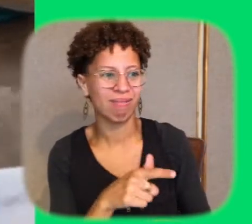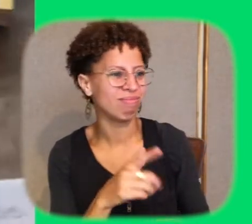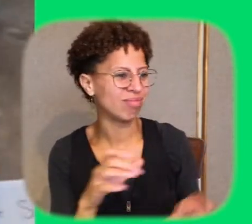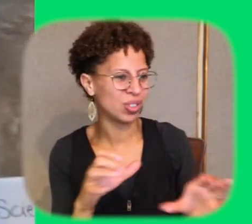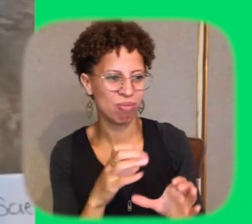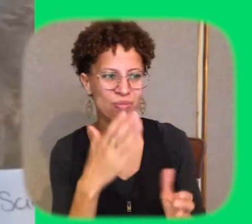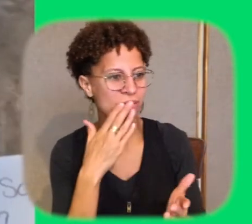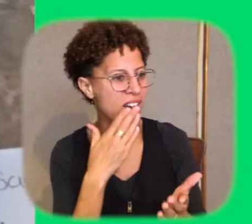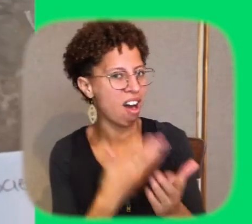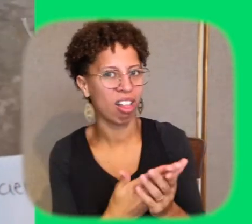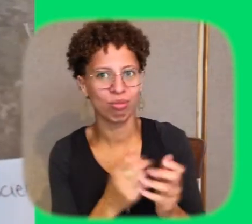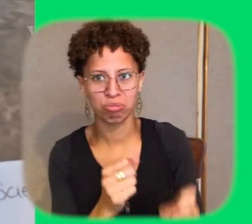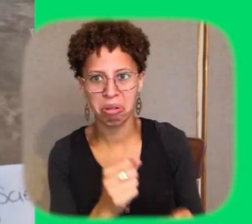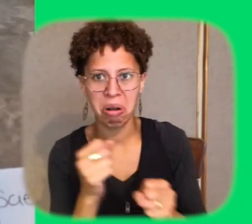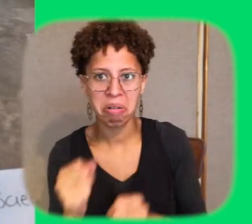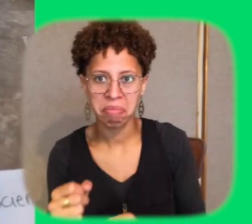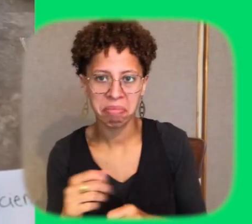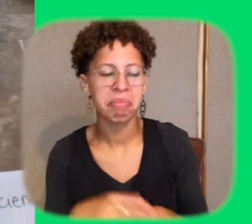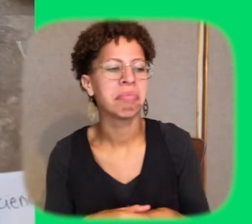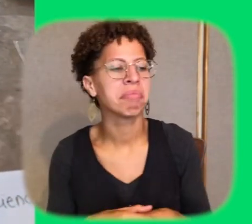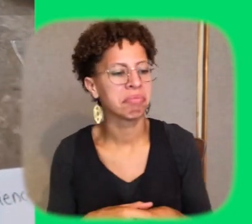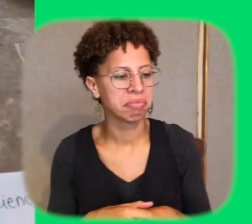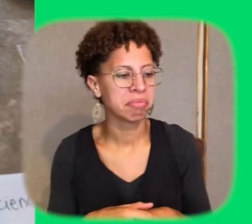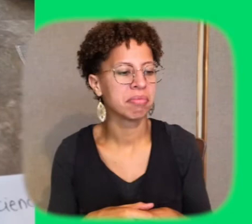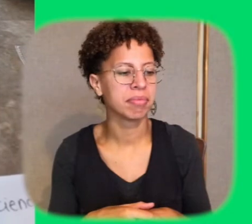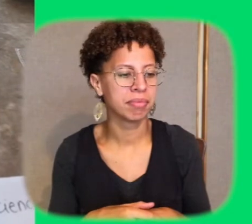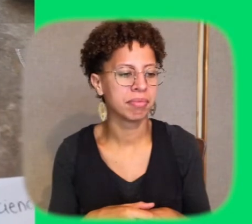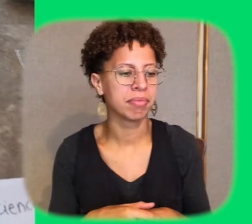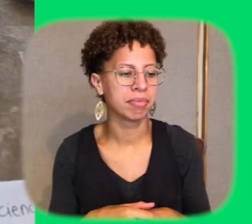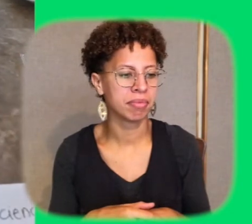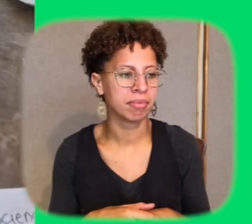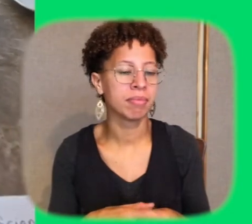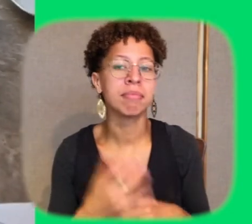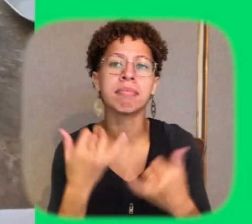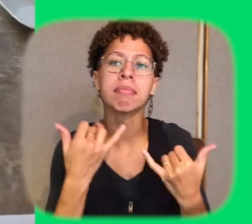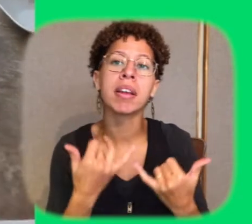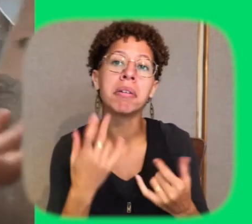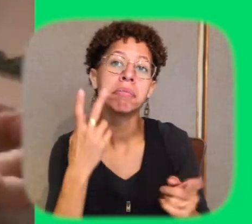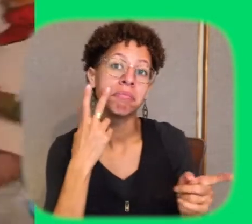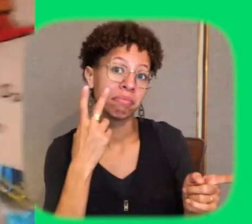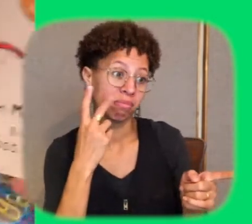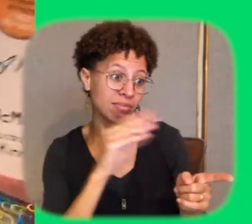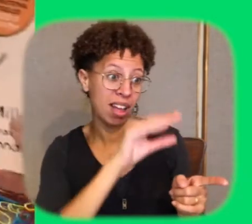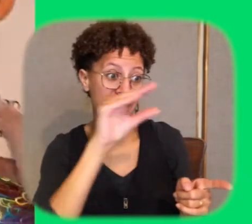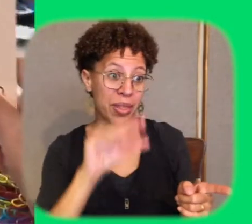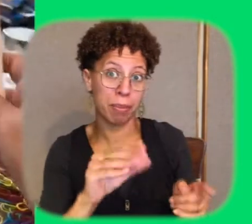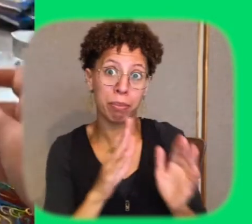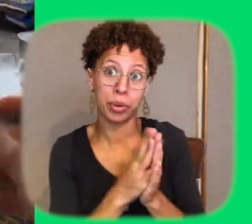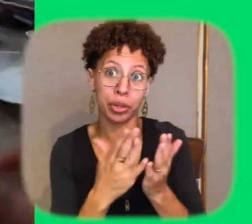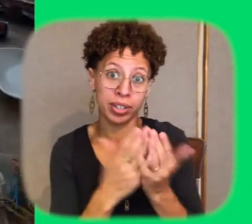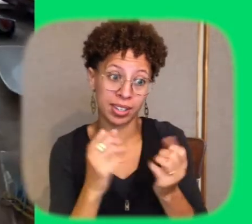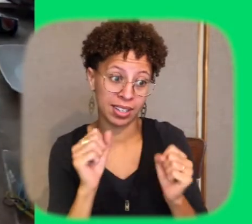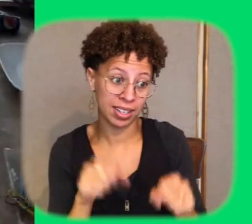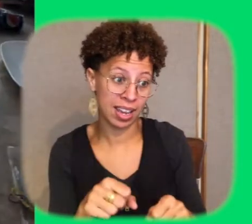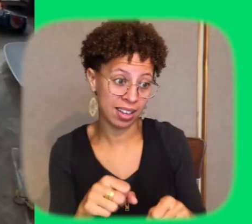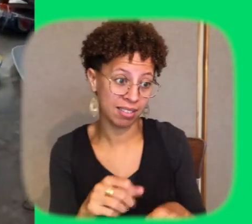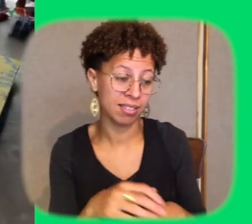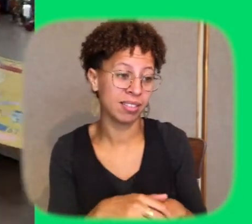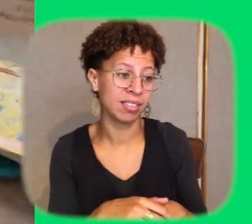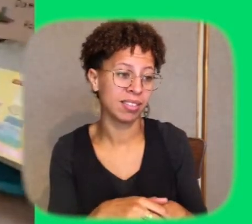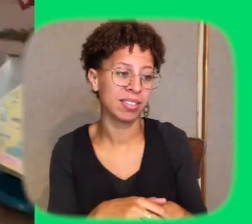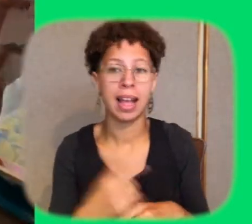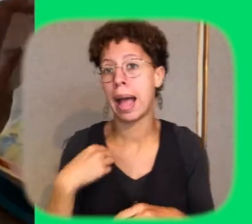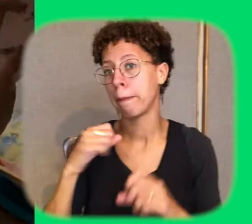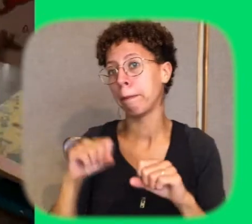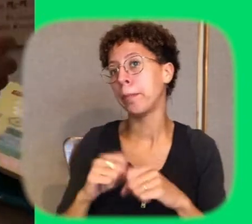so I want you to see if you can put on another book. This is another one of your favorite books. I broke my butt. Yeah. Oh,